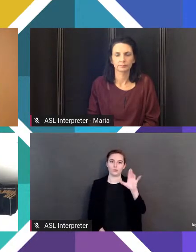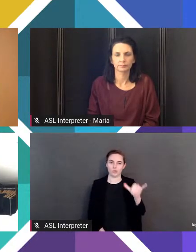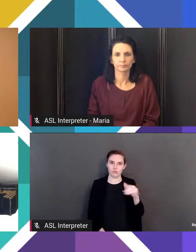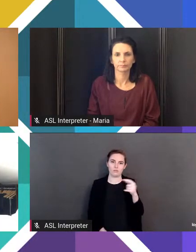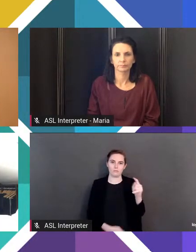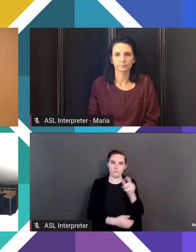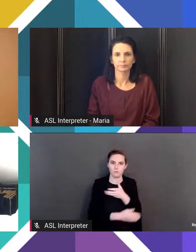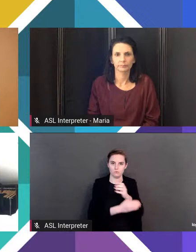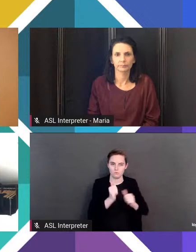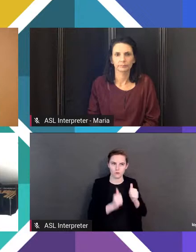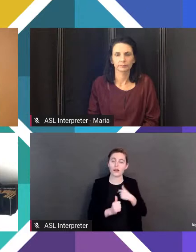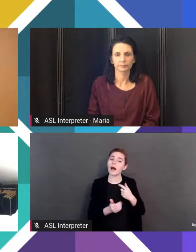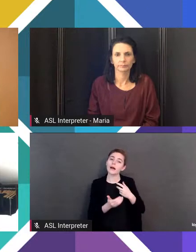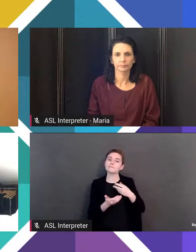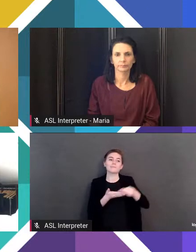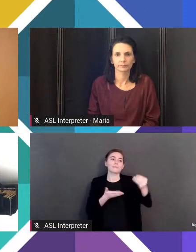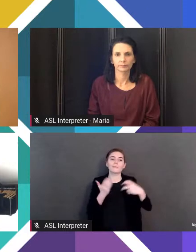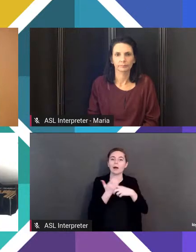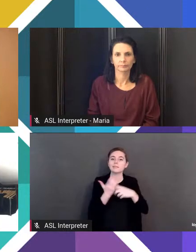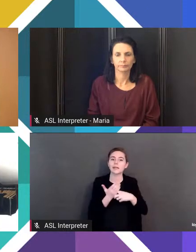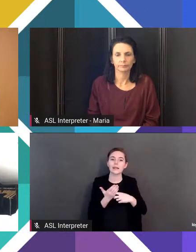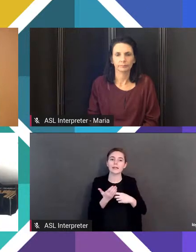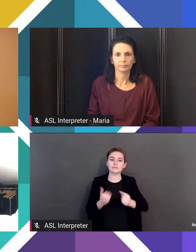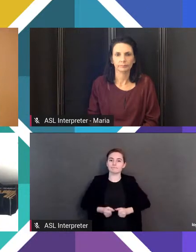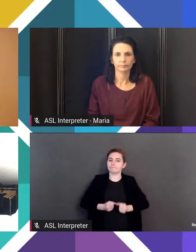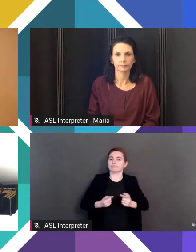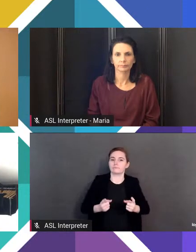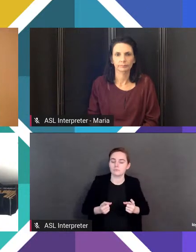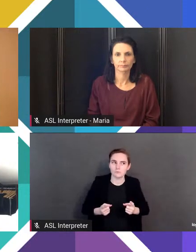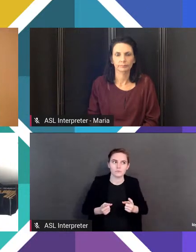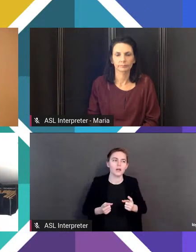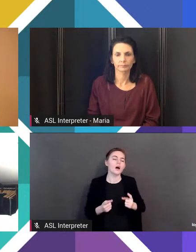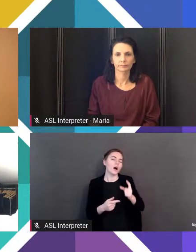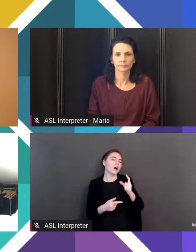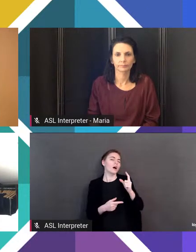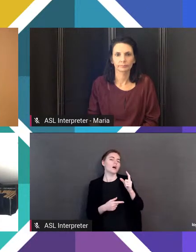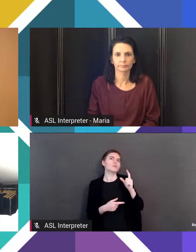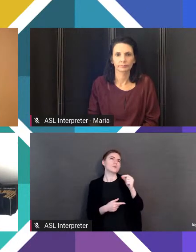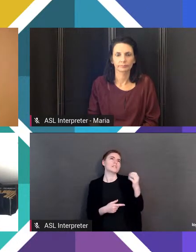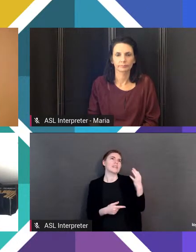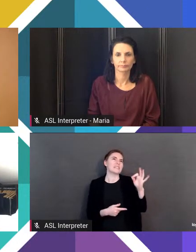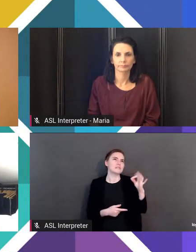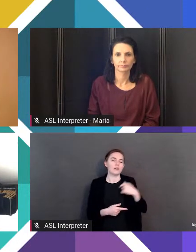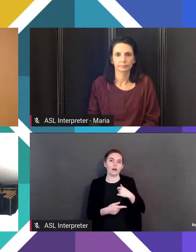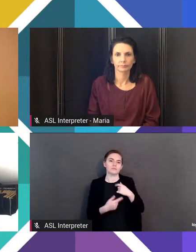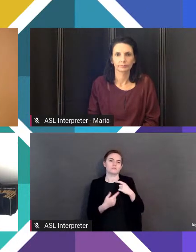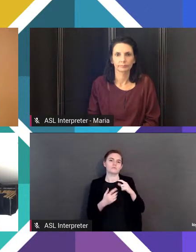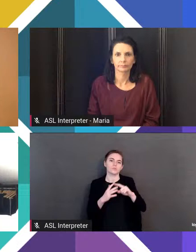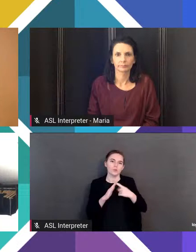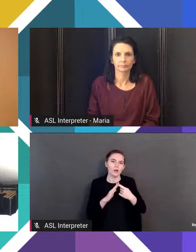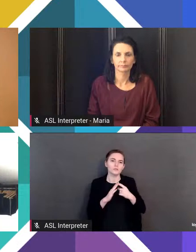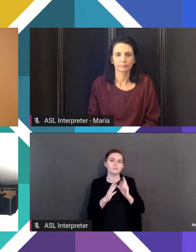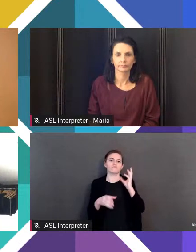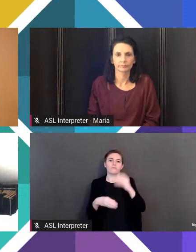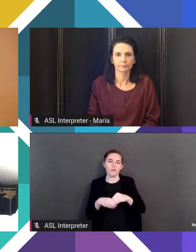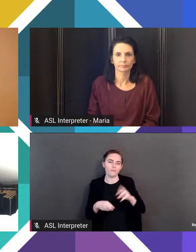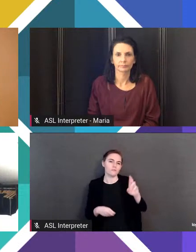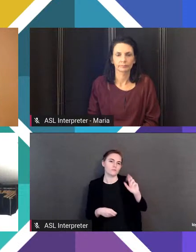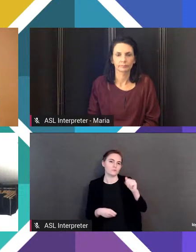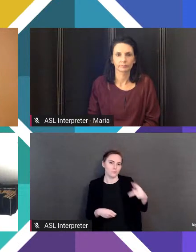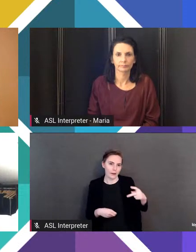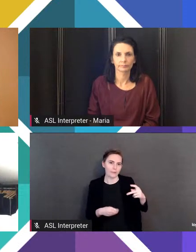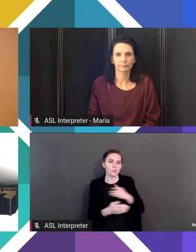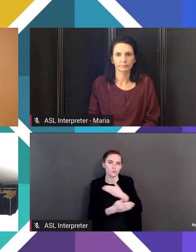I 2019 was the year I really started getting into like rap music and stuff and trying to like broaden my horizons and just